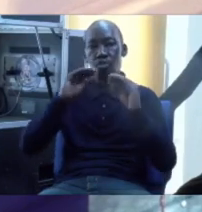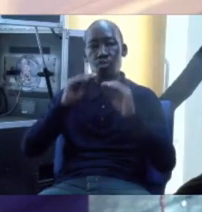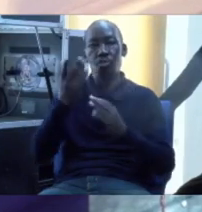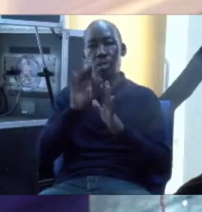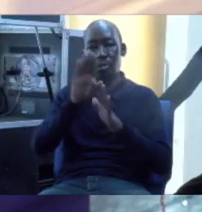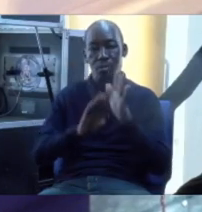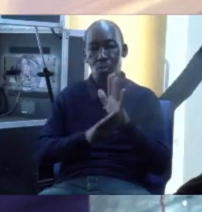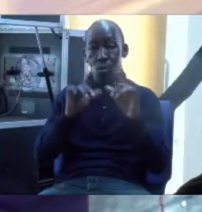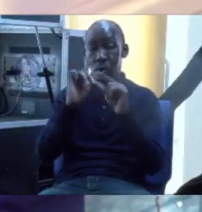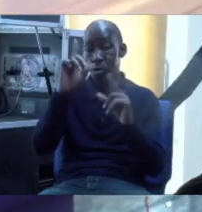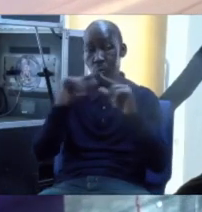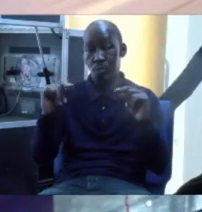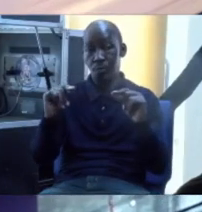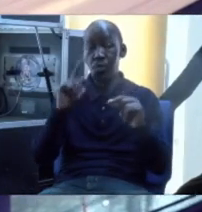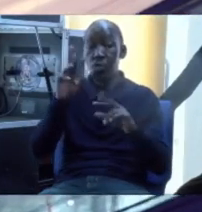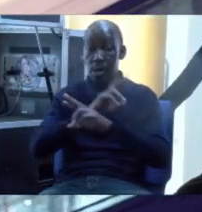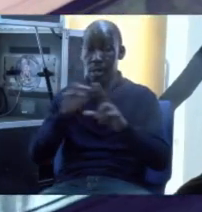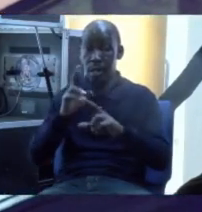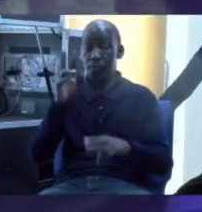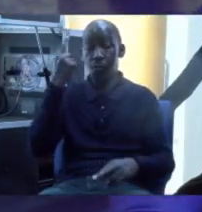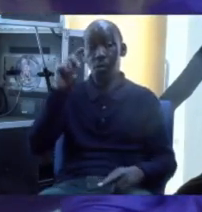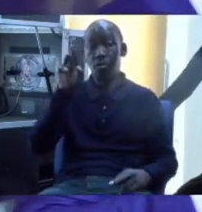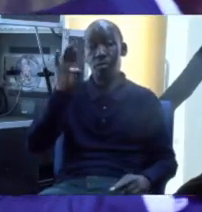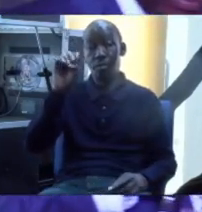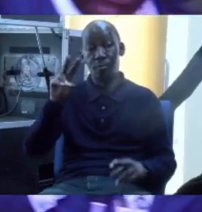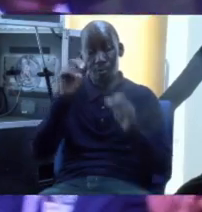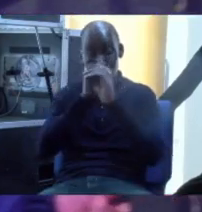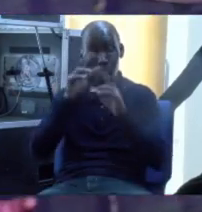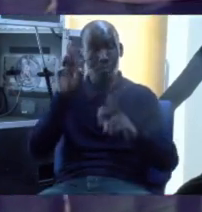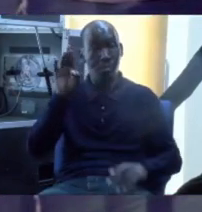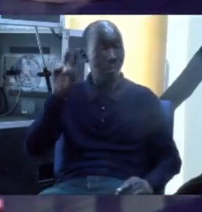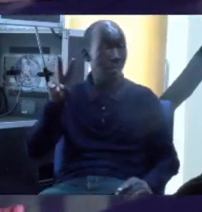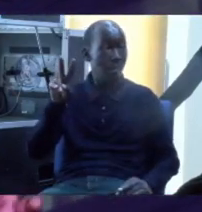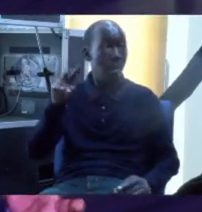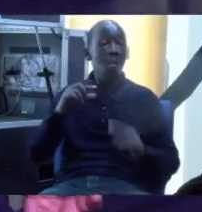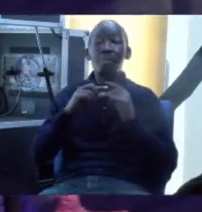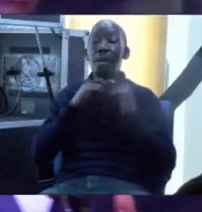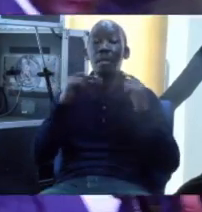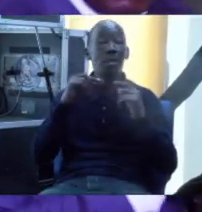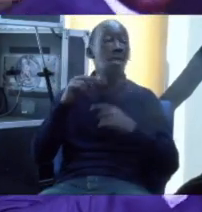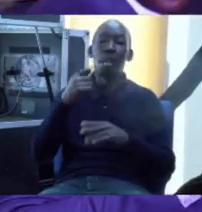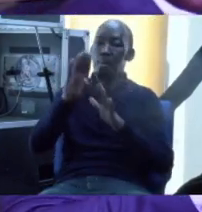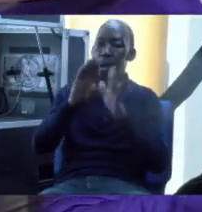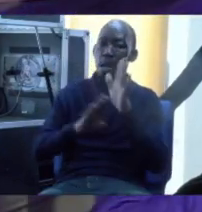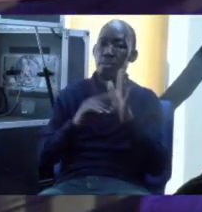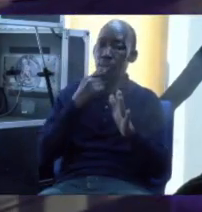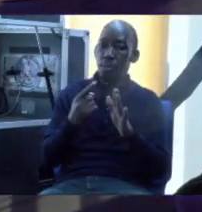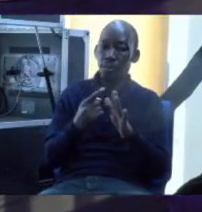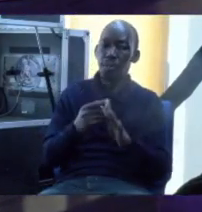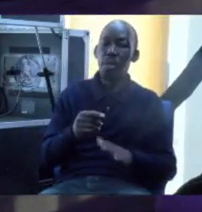teach you a scripture? Nikufundishe andiko. Are you ready for revelation? Je, uko kwa ufunuo? Pastor Munyao. The Bible says. Biblia yasema.